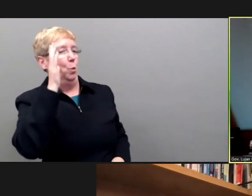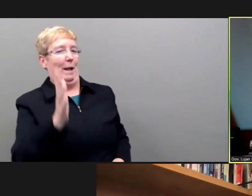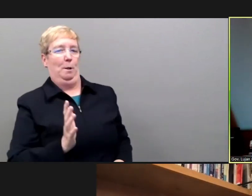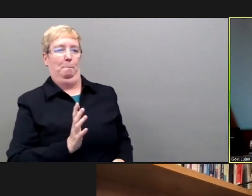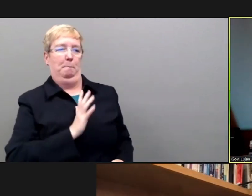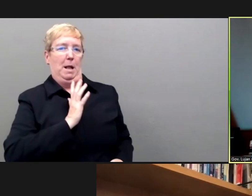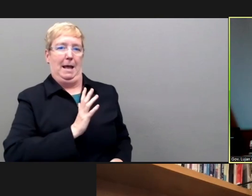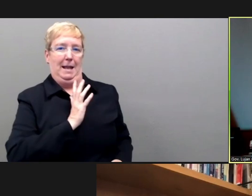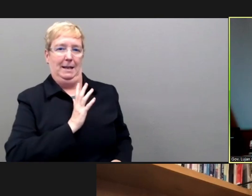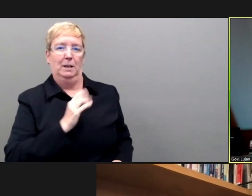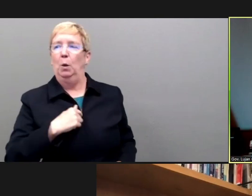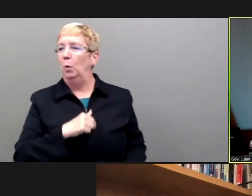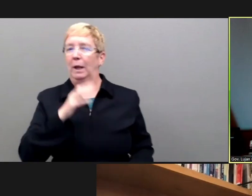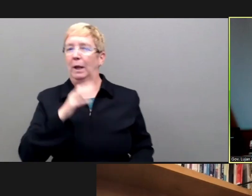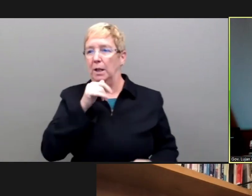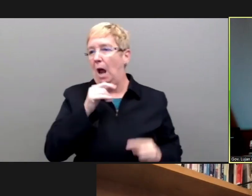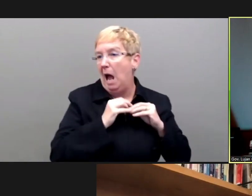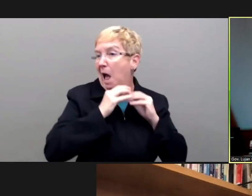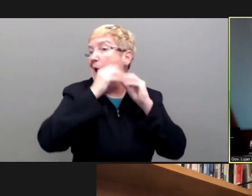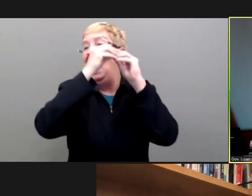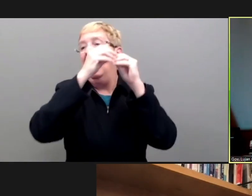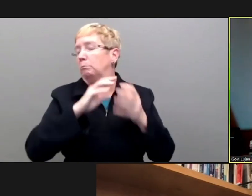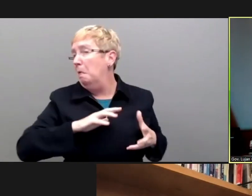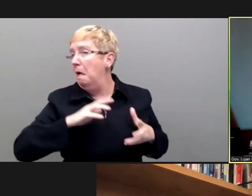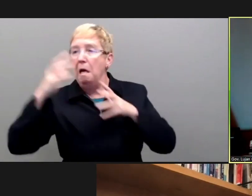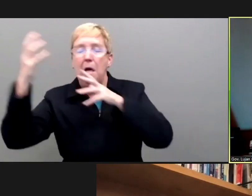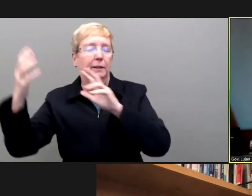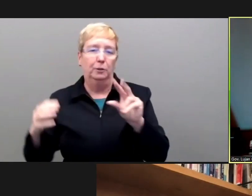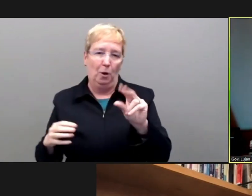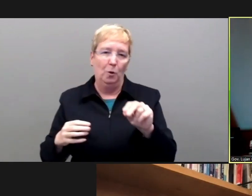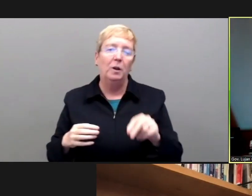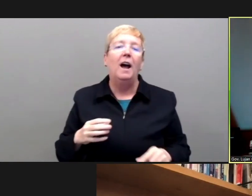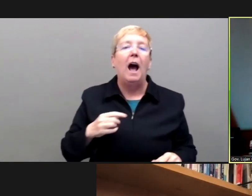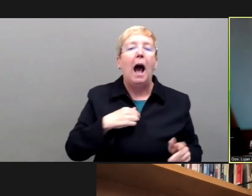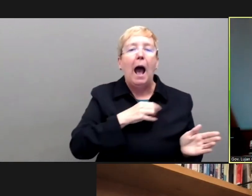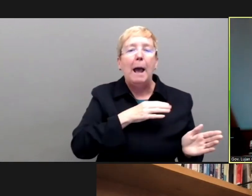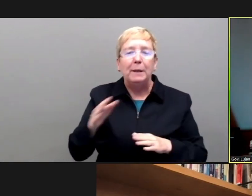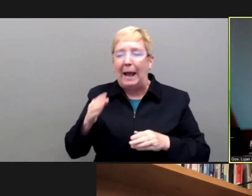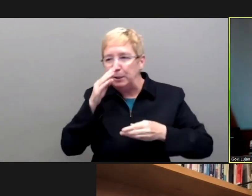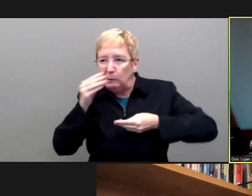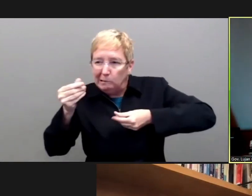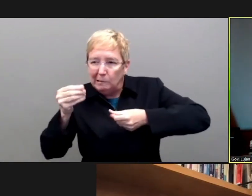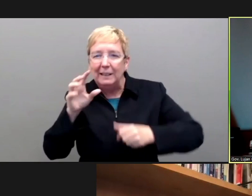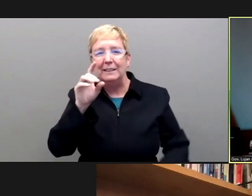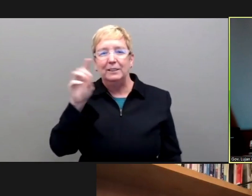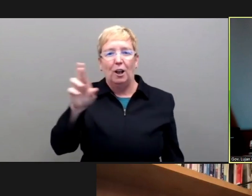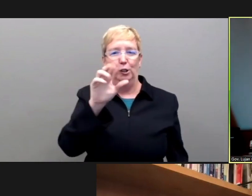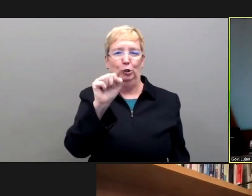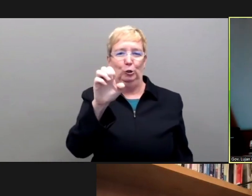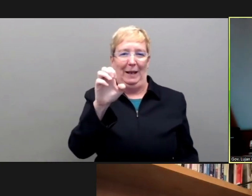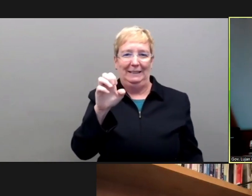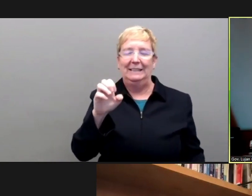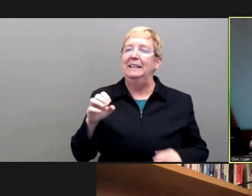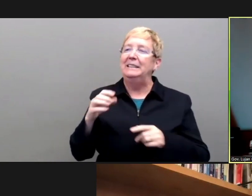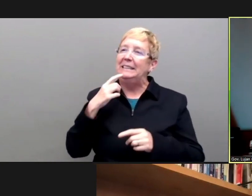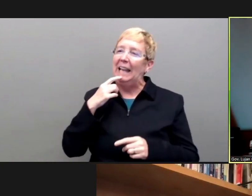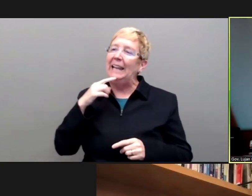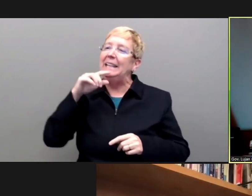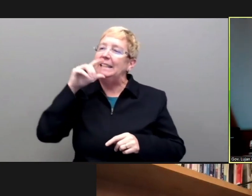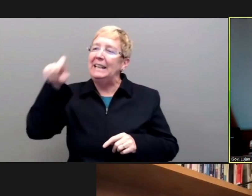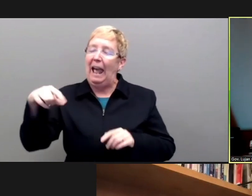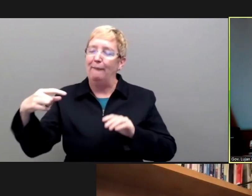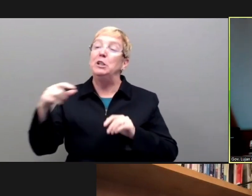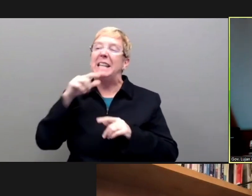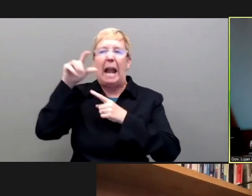escalate any issues. And I appreciate that. And I was going to tease Dr. Scrace for saying he didn't have to correct me on the school